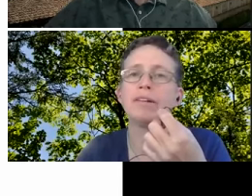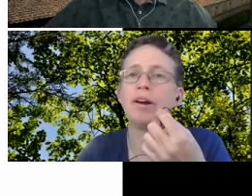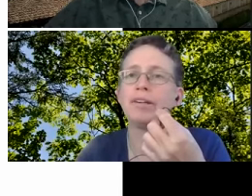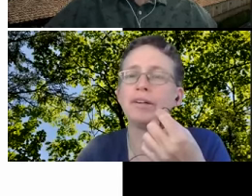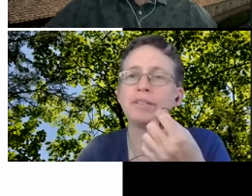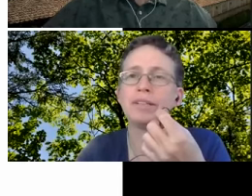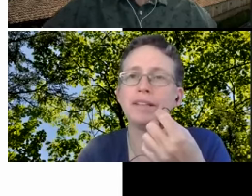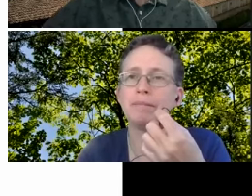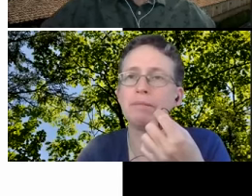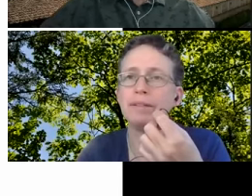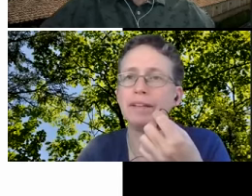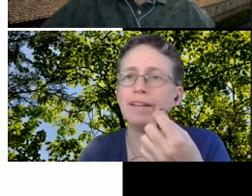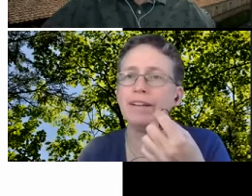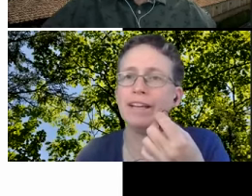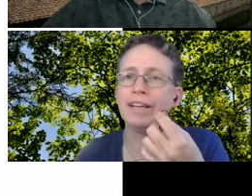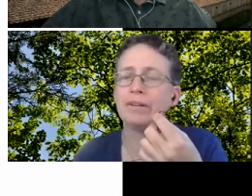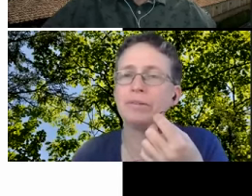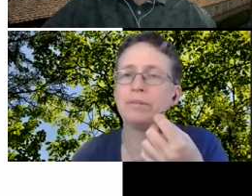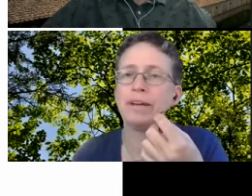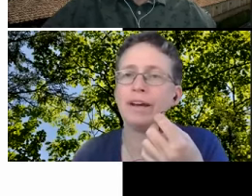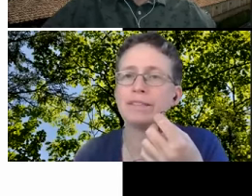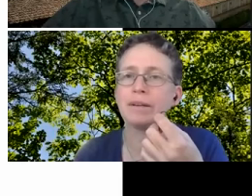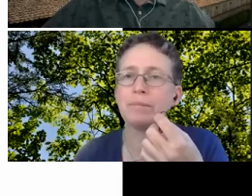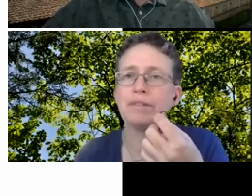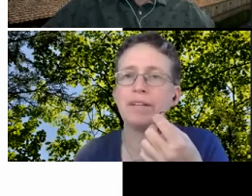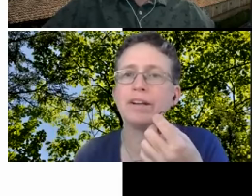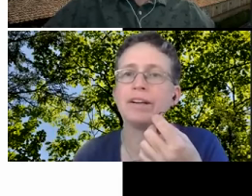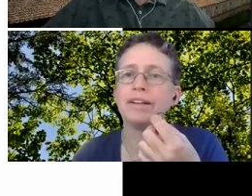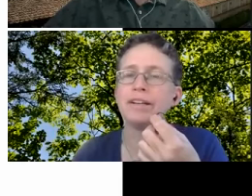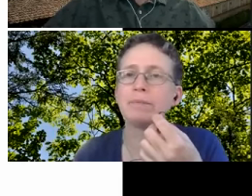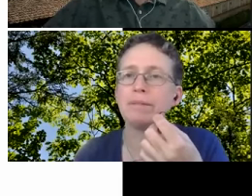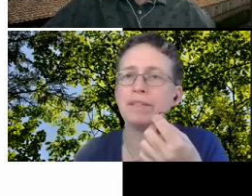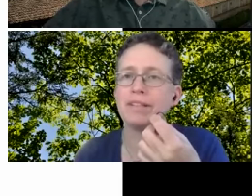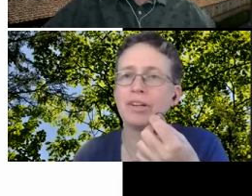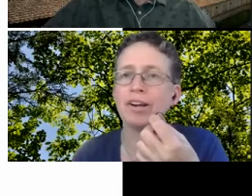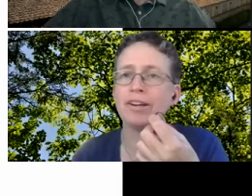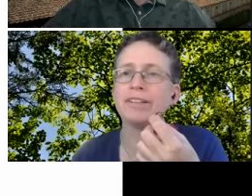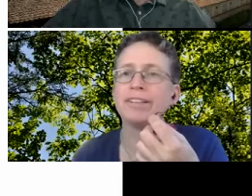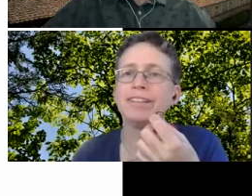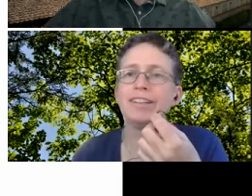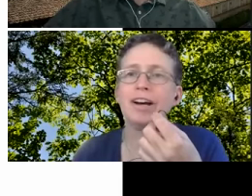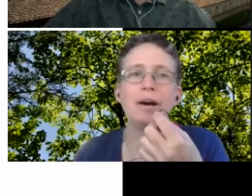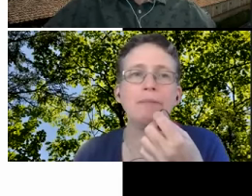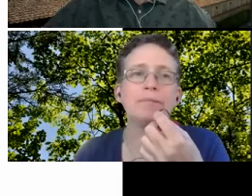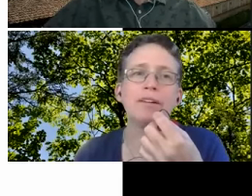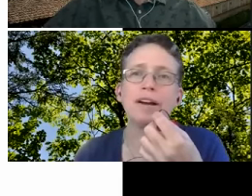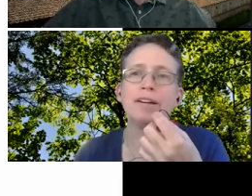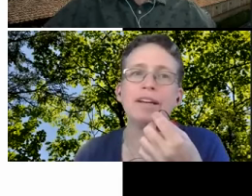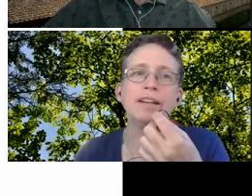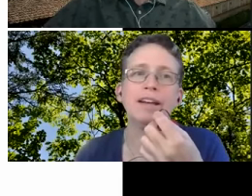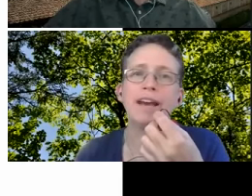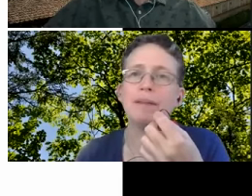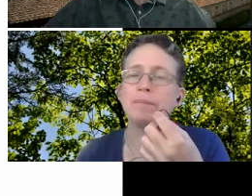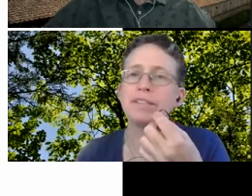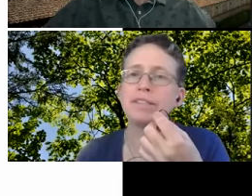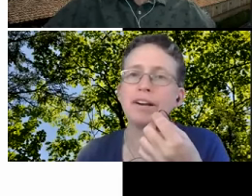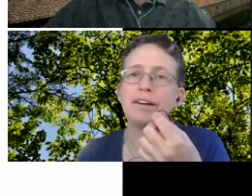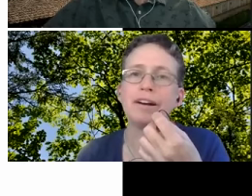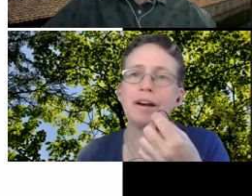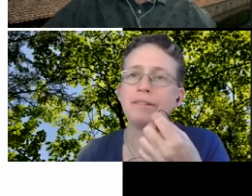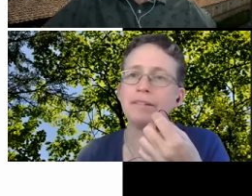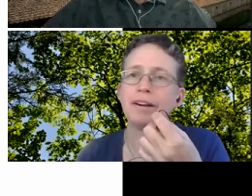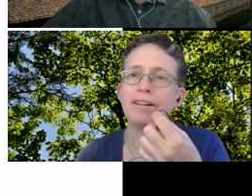and the cardinal, which I think probably anyone who has a bird feeder has probably seen a cardinal around. And catbirds